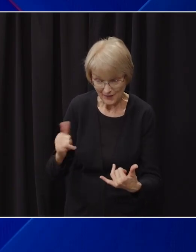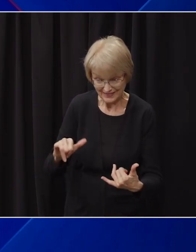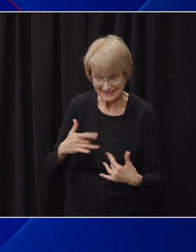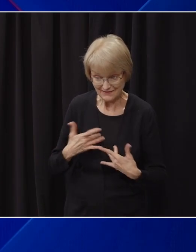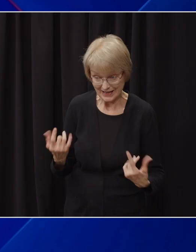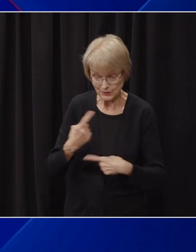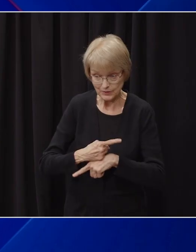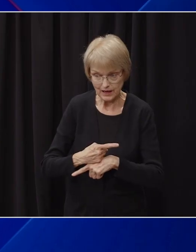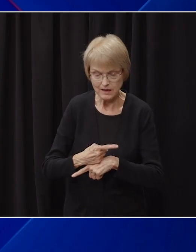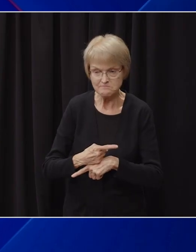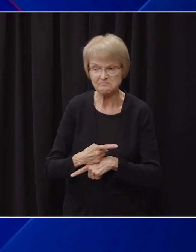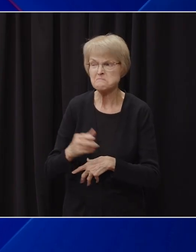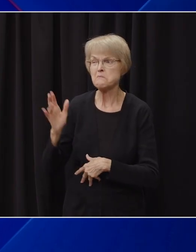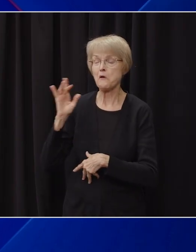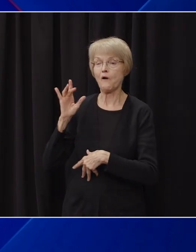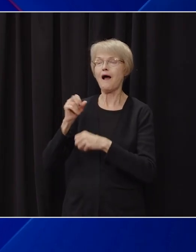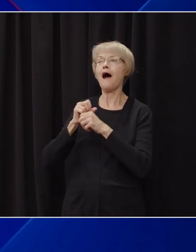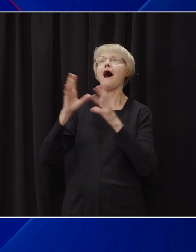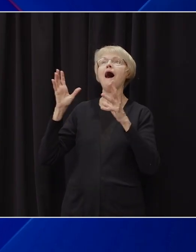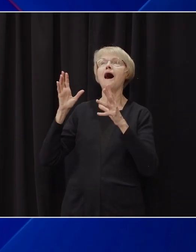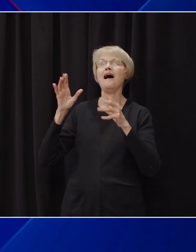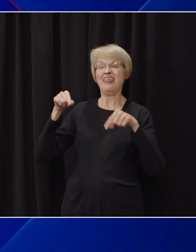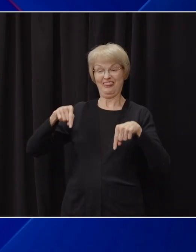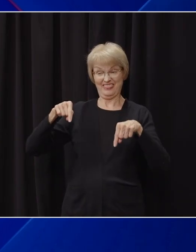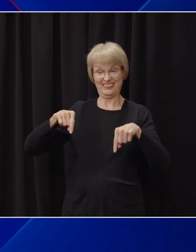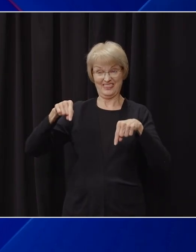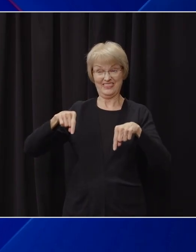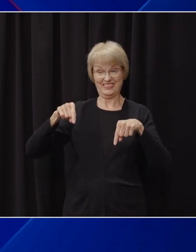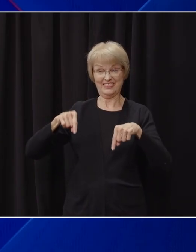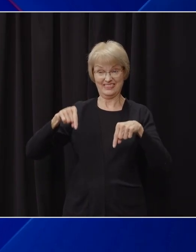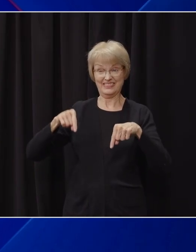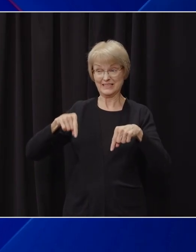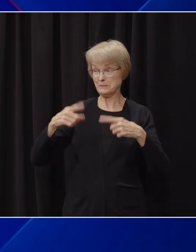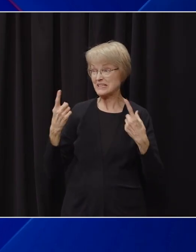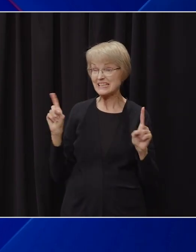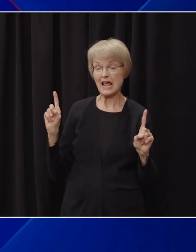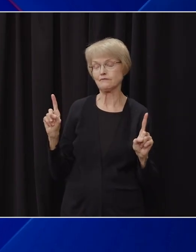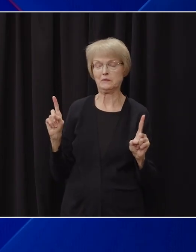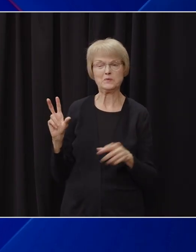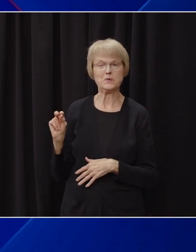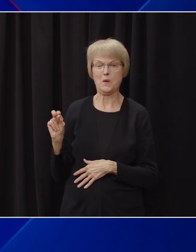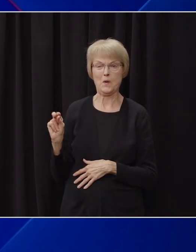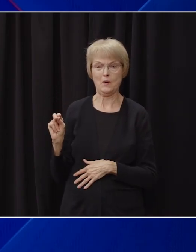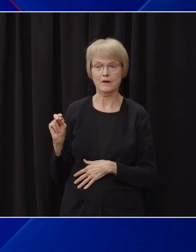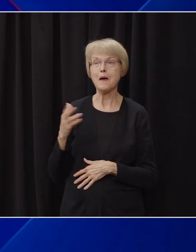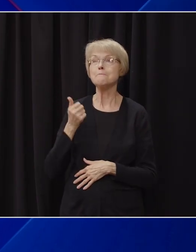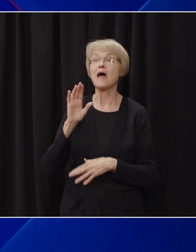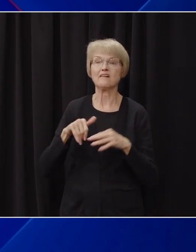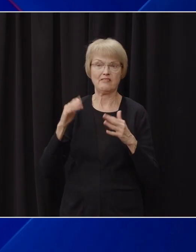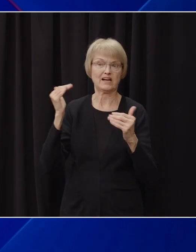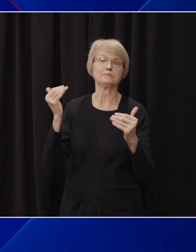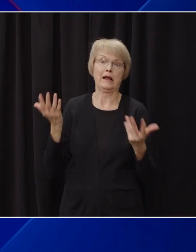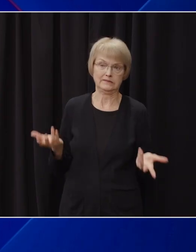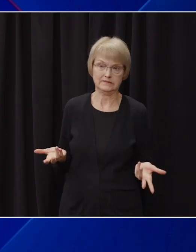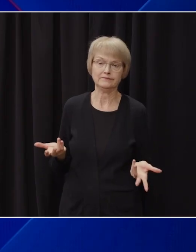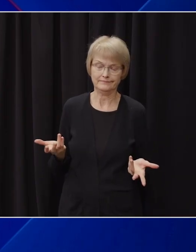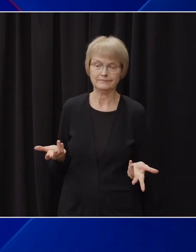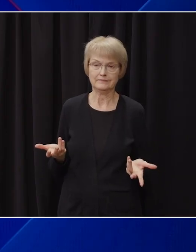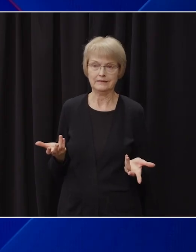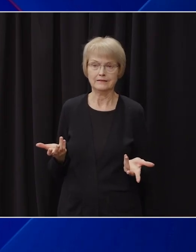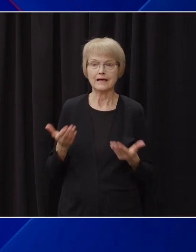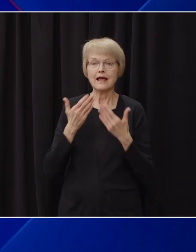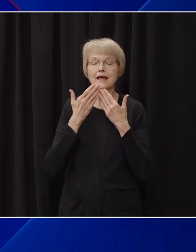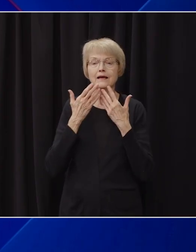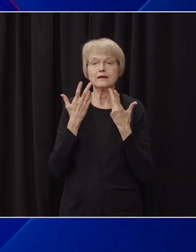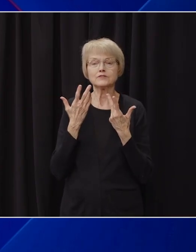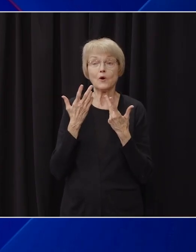I never would have thought that this would be as big of a success as it was. It was even better than I could have thought. And then